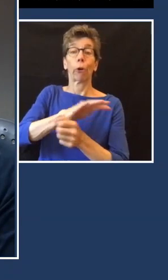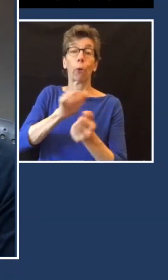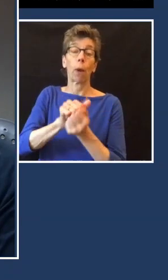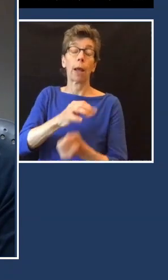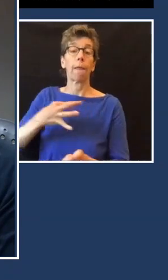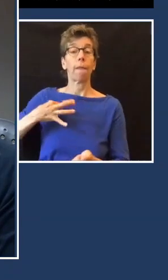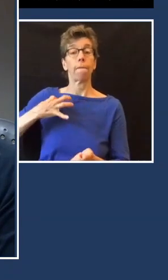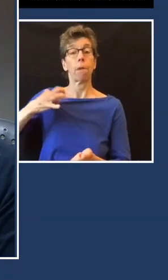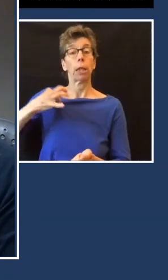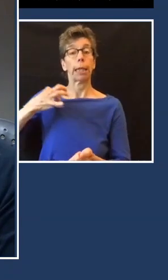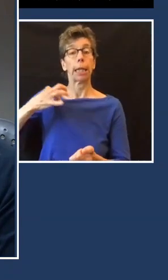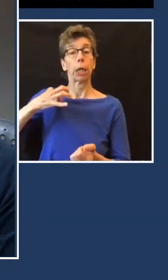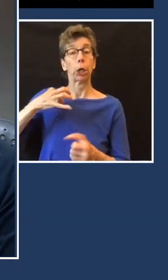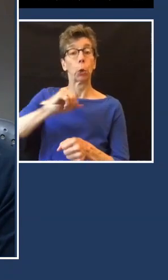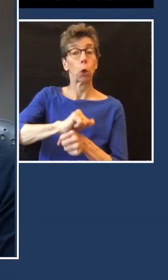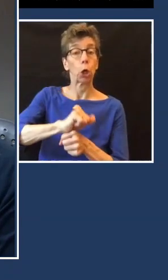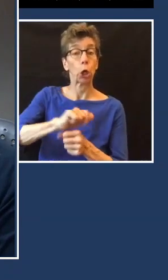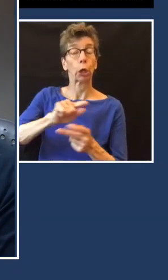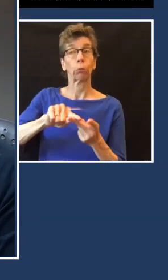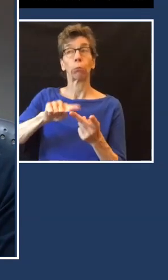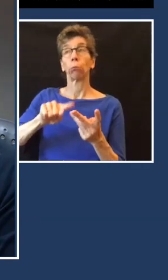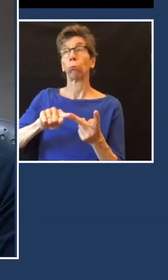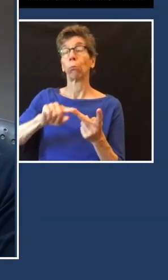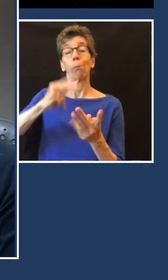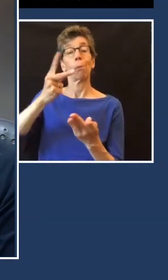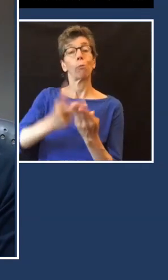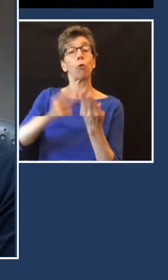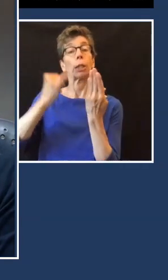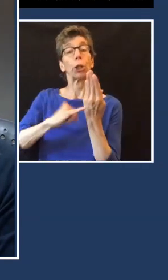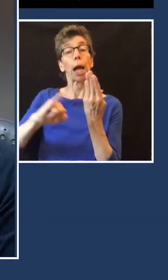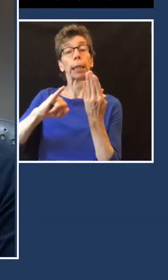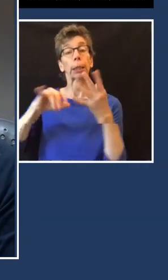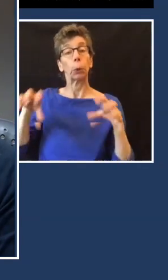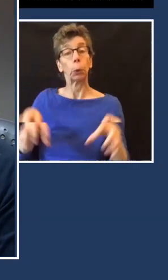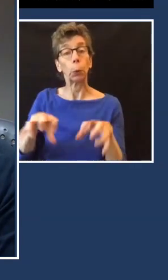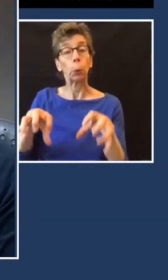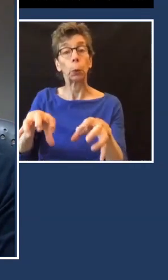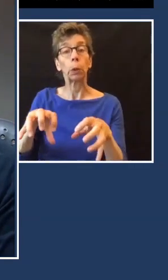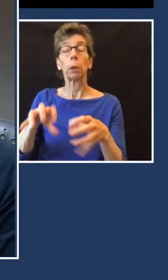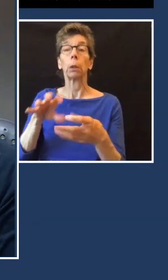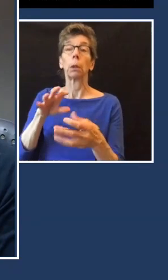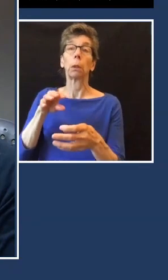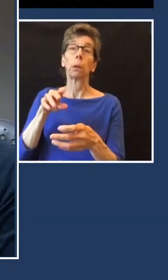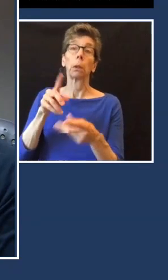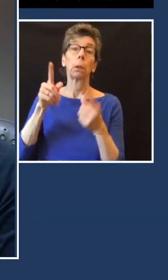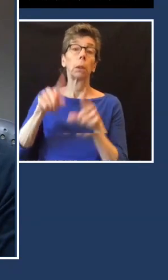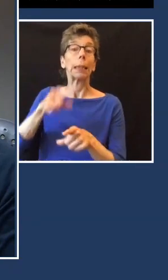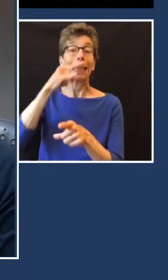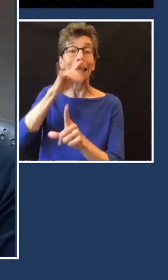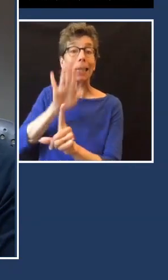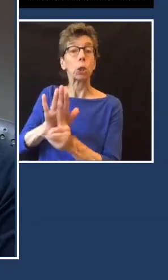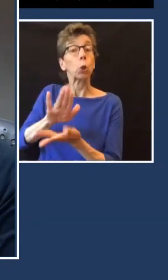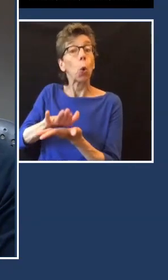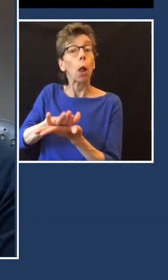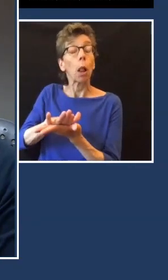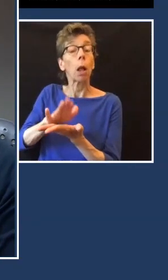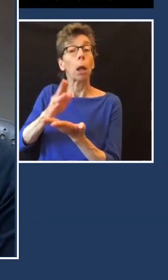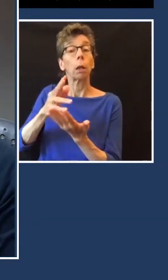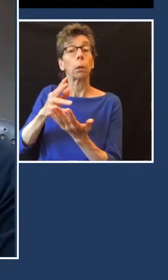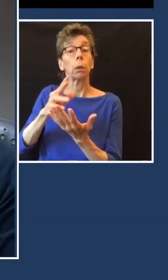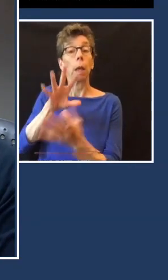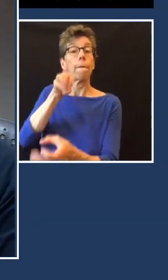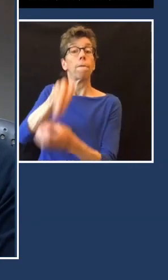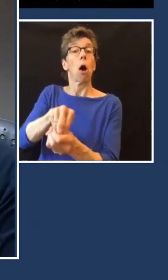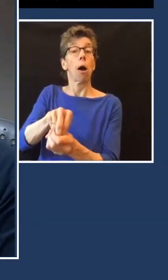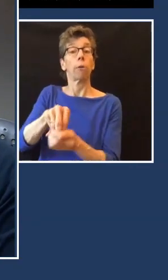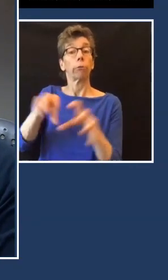projects, if they were part of like a parent council group for their kids' schools. all of those experiences are relevant, so